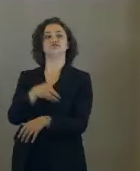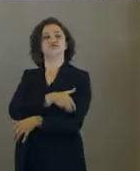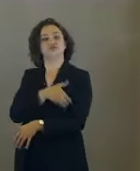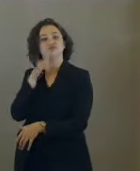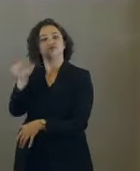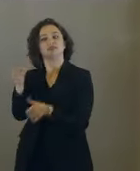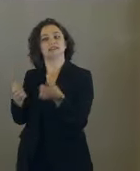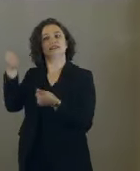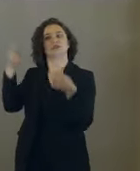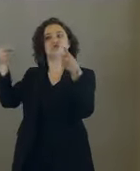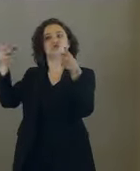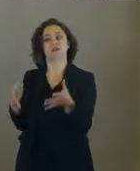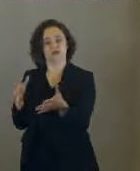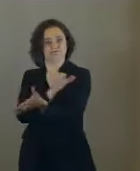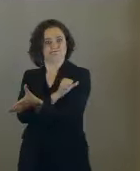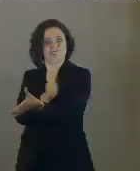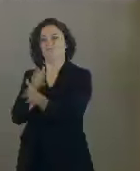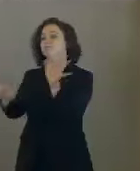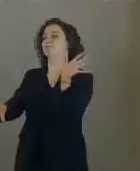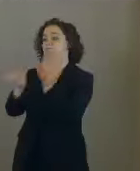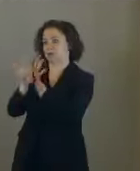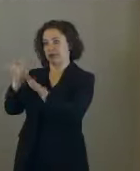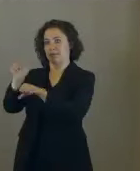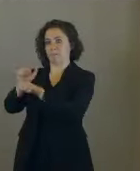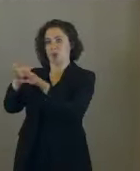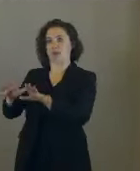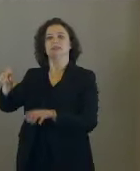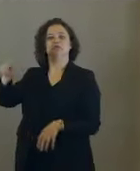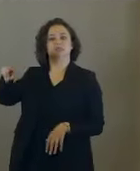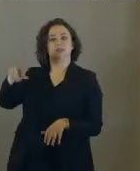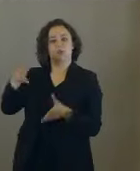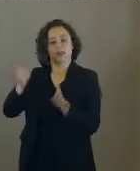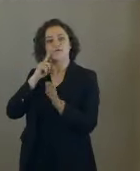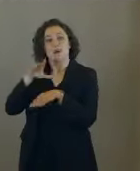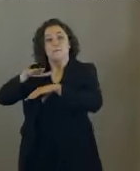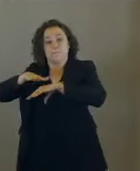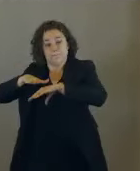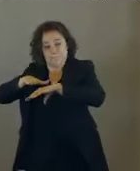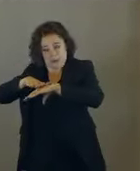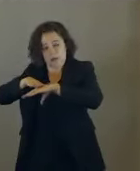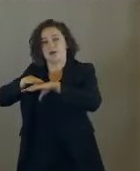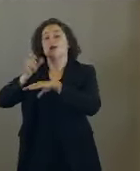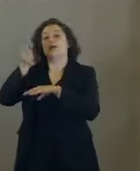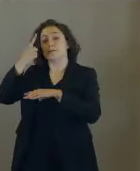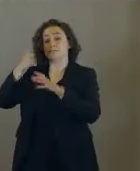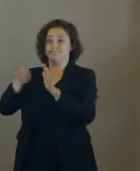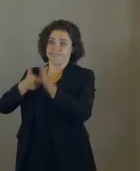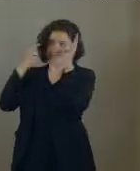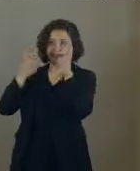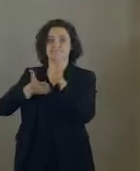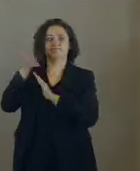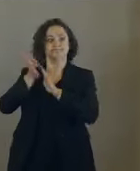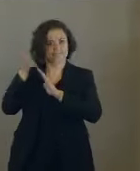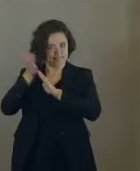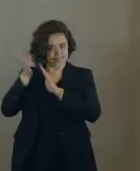executive director with the authority to designate employees necessary to allow for minimal but essential operations of the department and assist